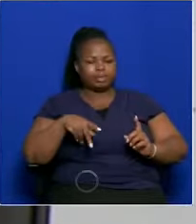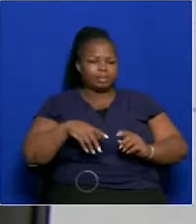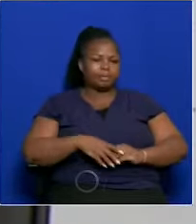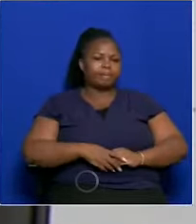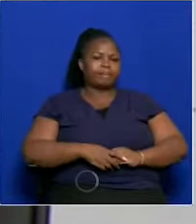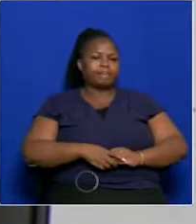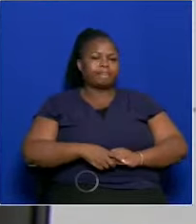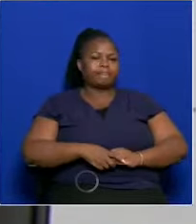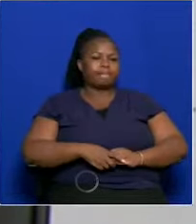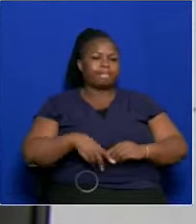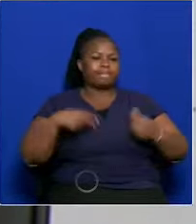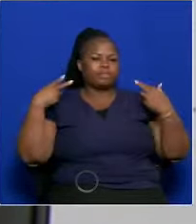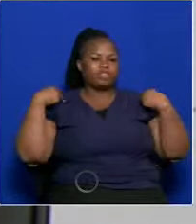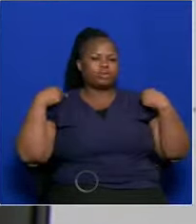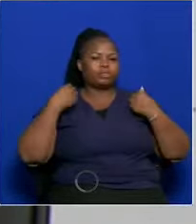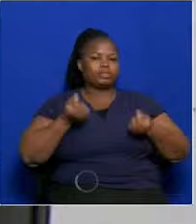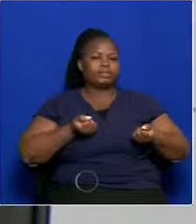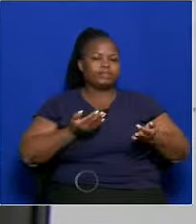security service. Thank